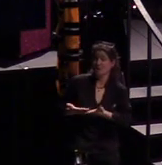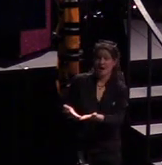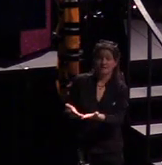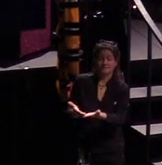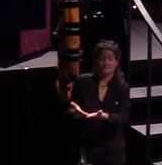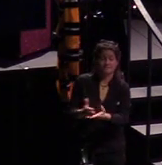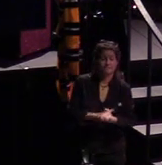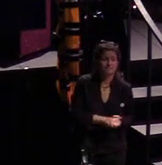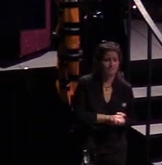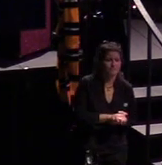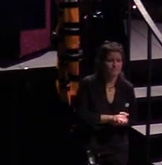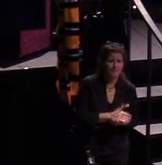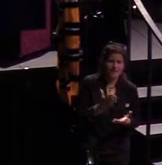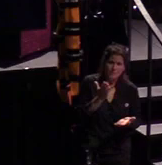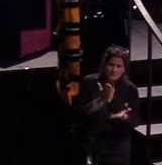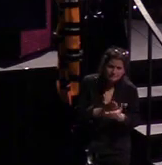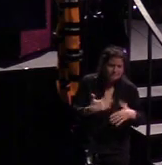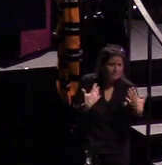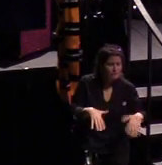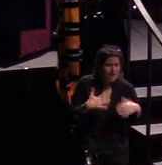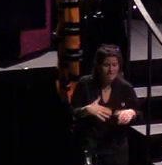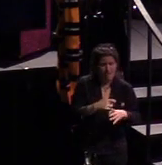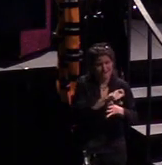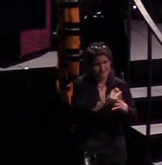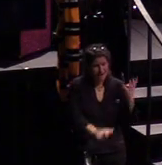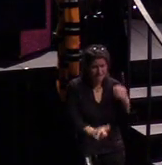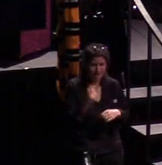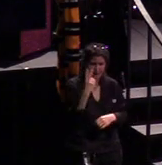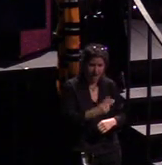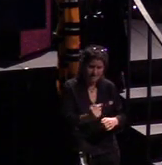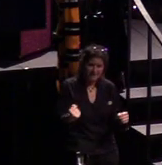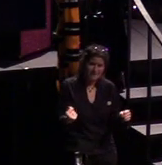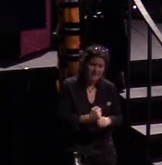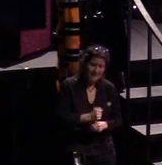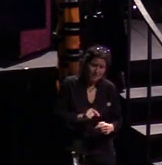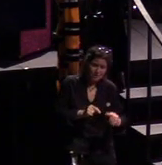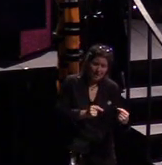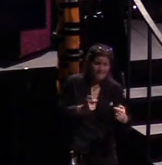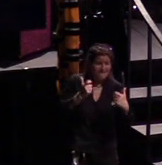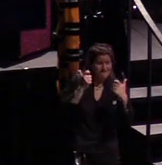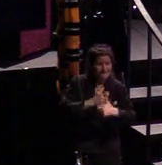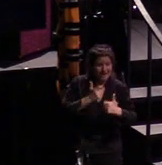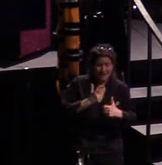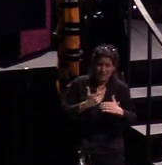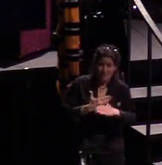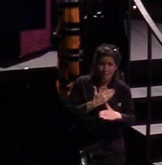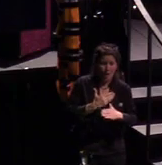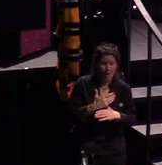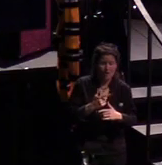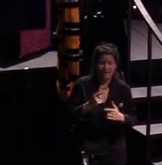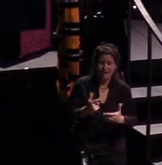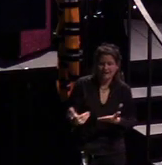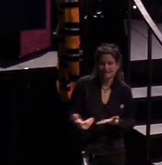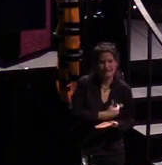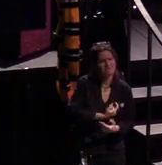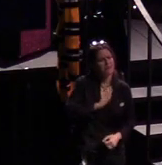incredible disabled artists making exciting challenging funny work that rescued me from my own